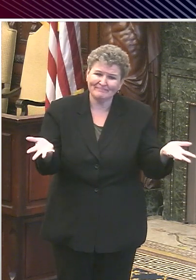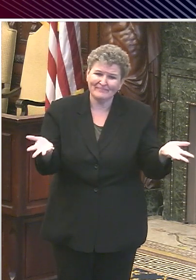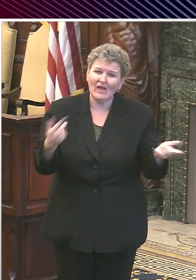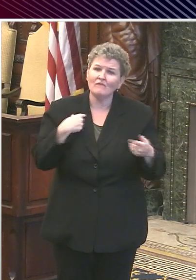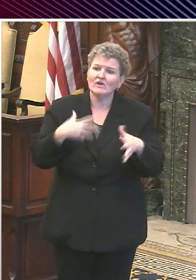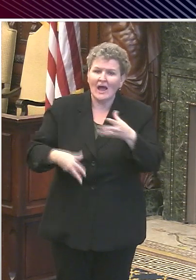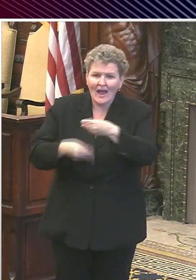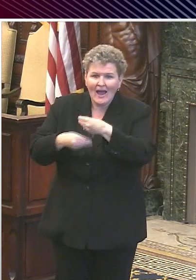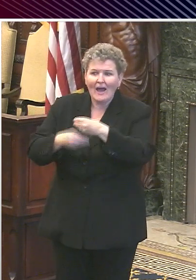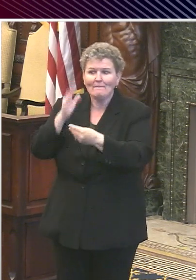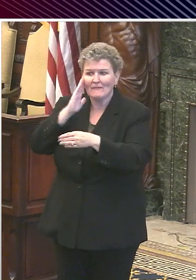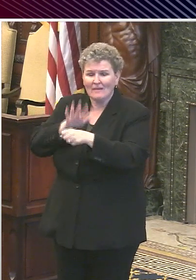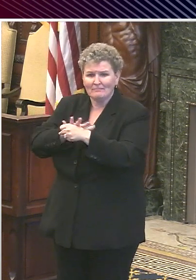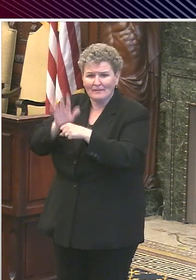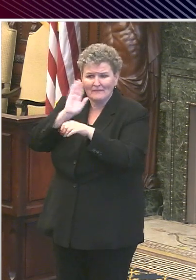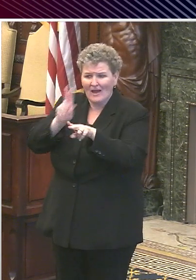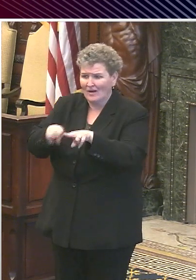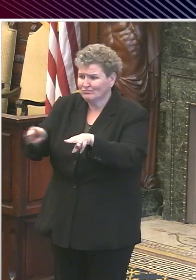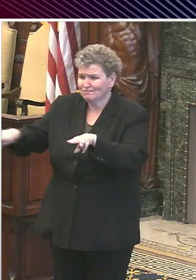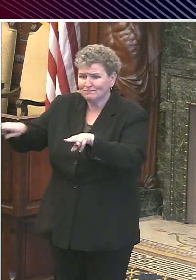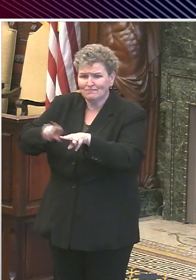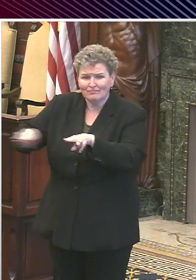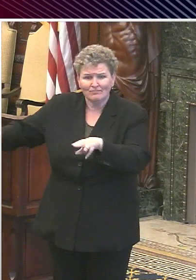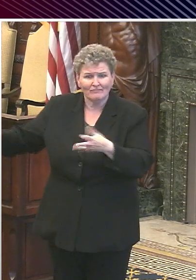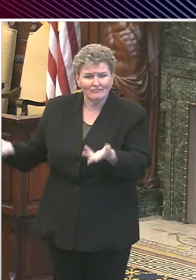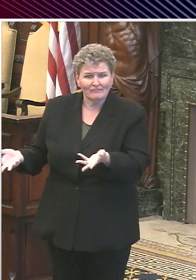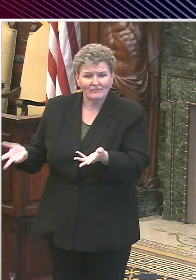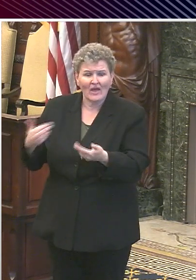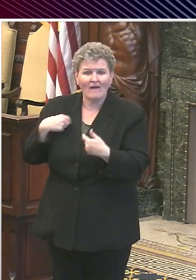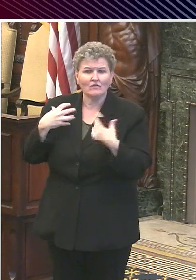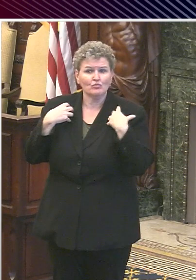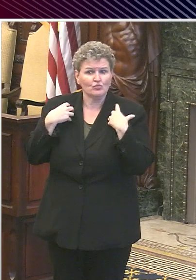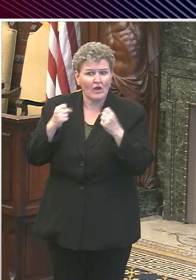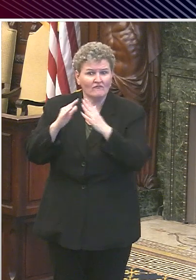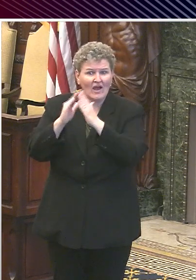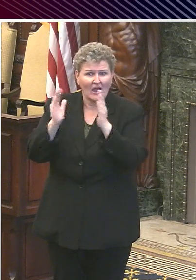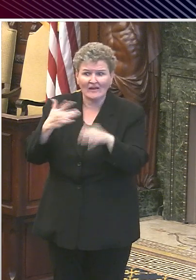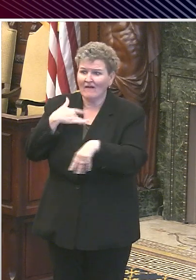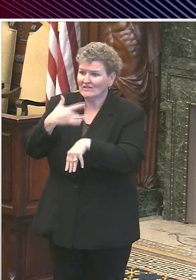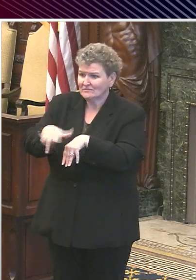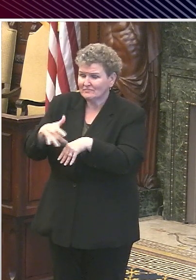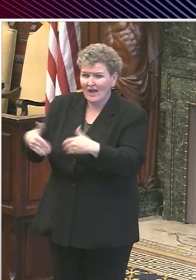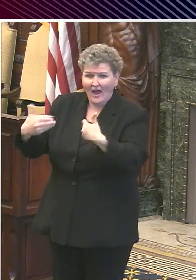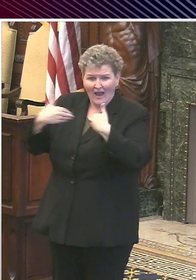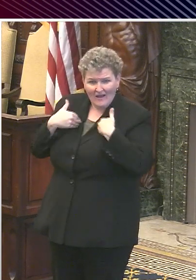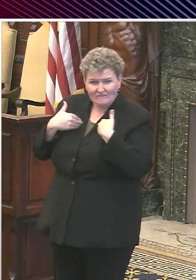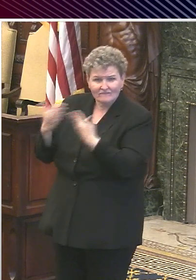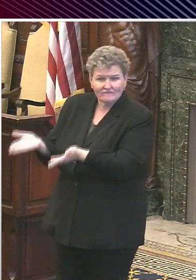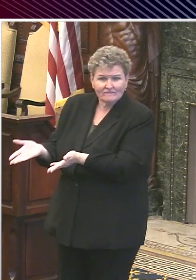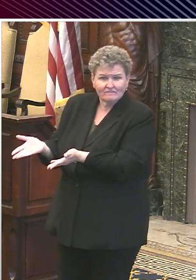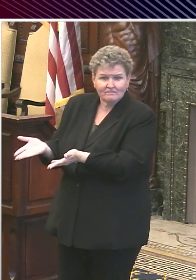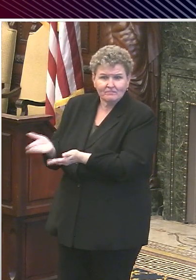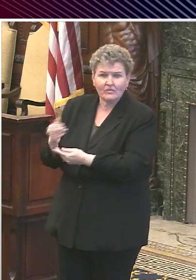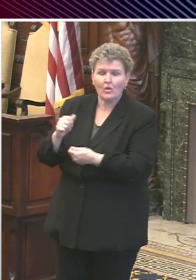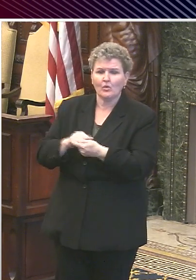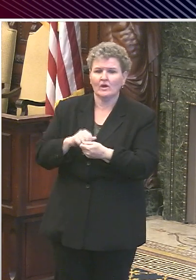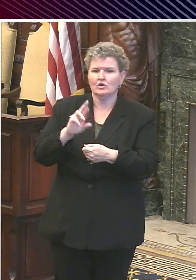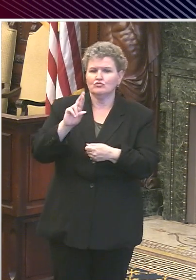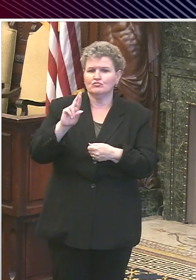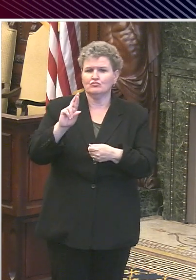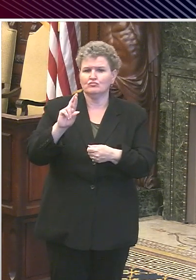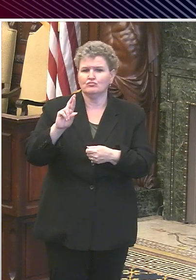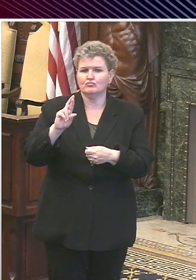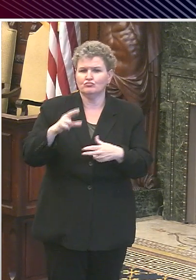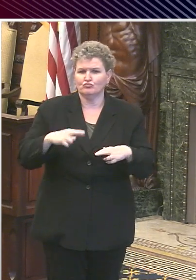if necessary. Okay. We also have space in recovery houses, and we also have space in residential treatment centers of various